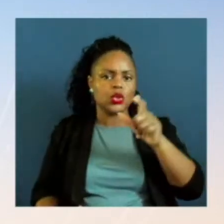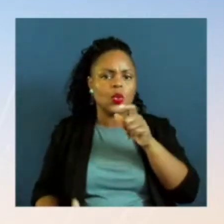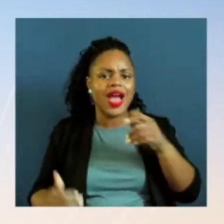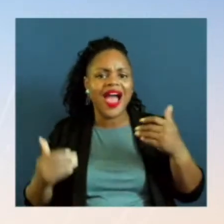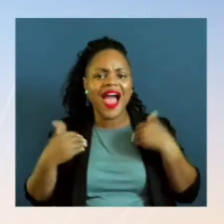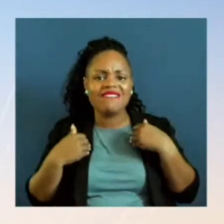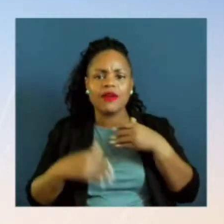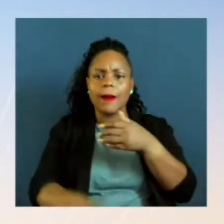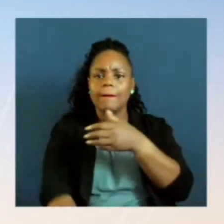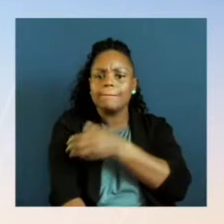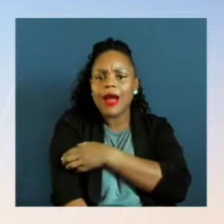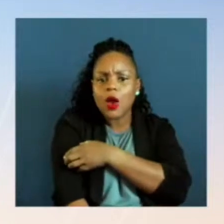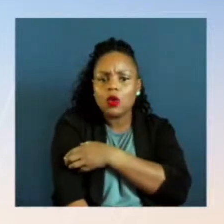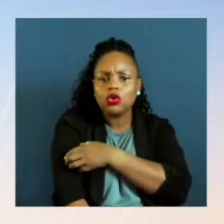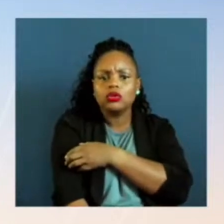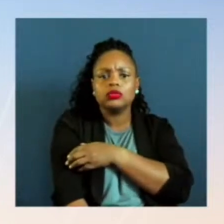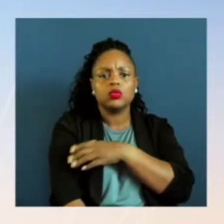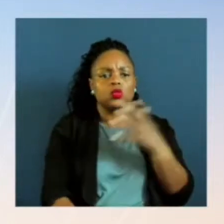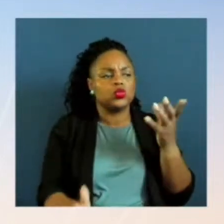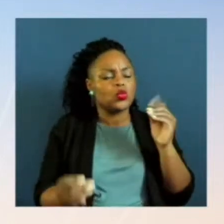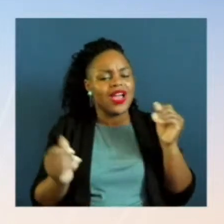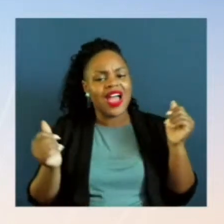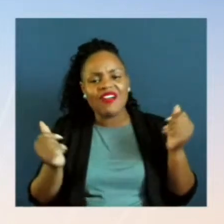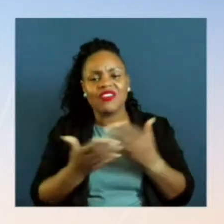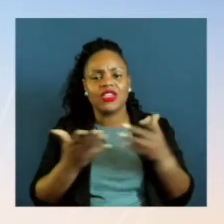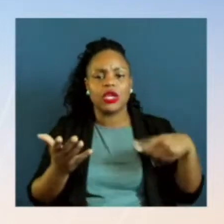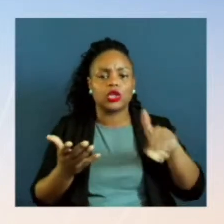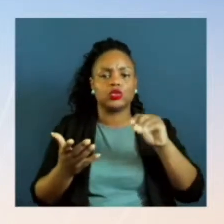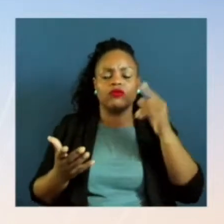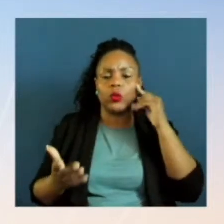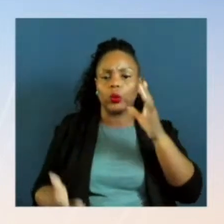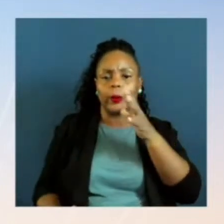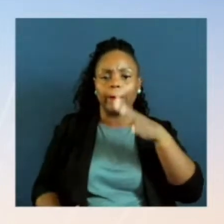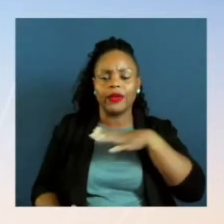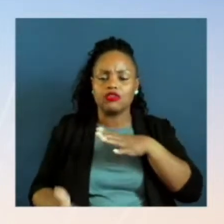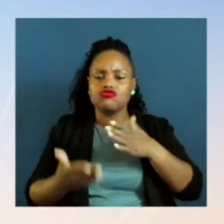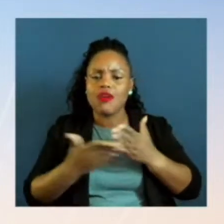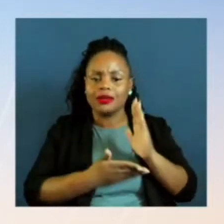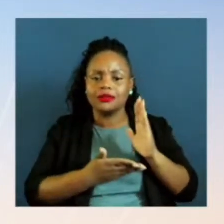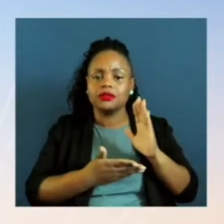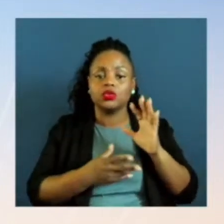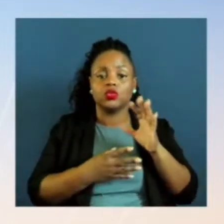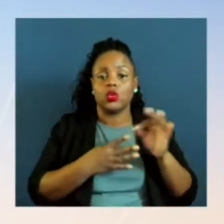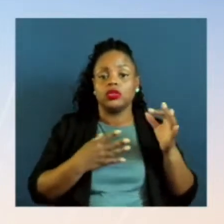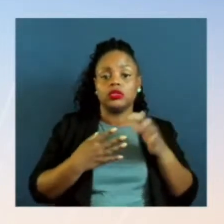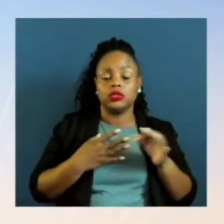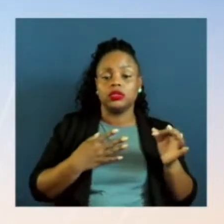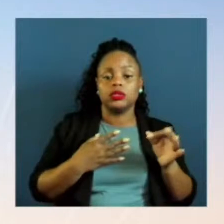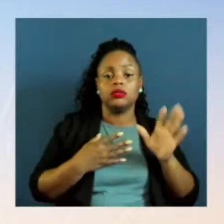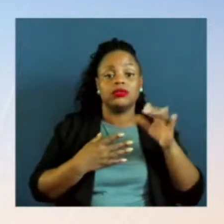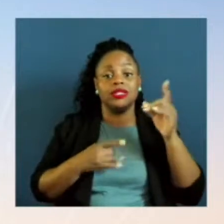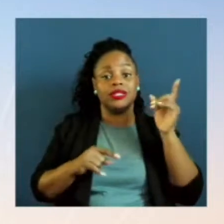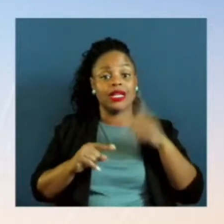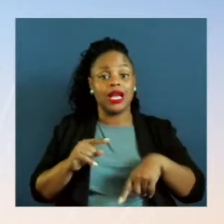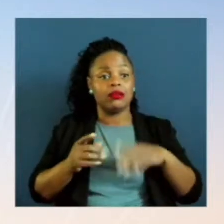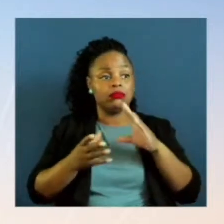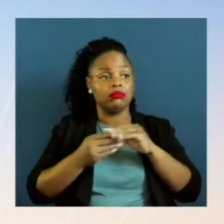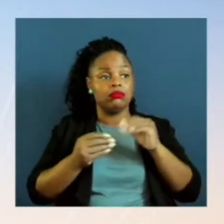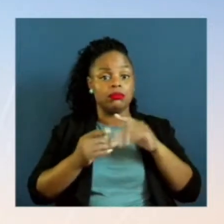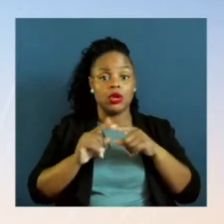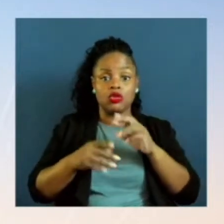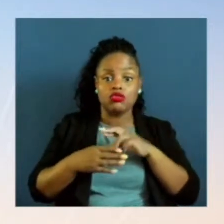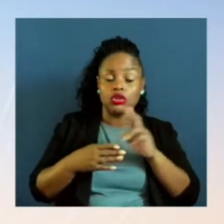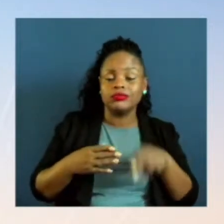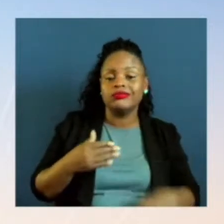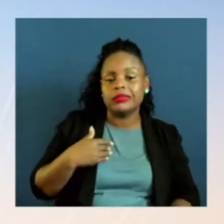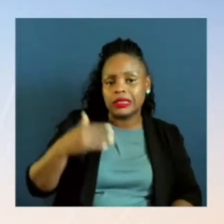protect a woman's right to choose in Texas. I can't preview for you. I don't know yet what they will come back with. Go ahead. Thanks, Jen. On the Texas law, has